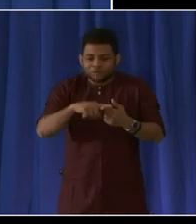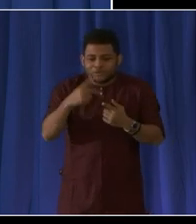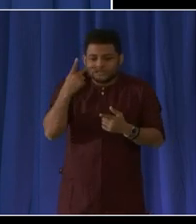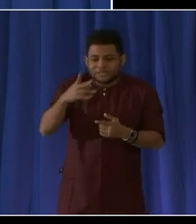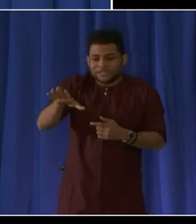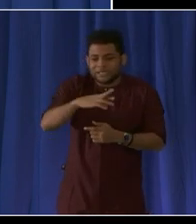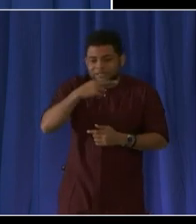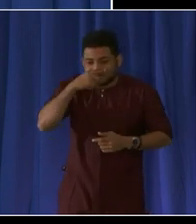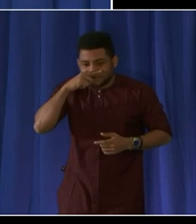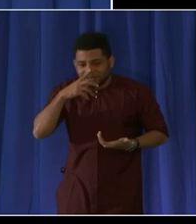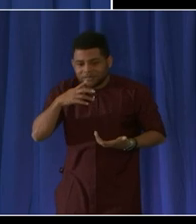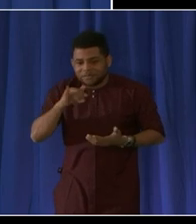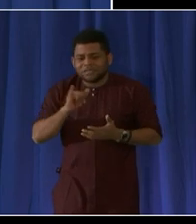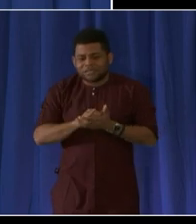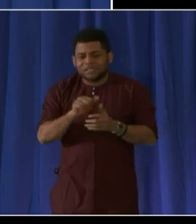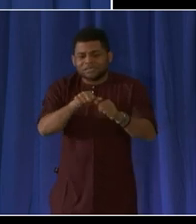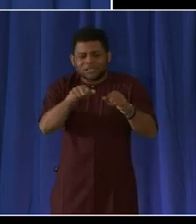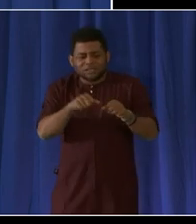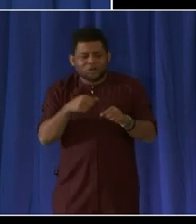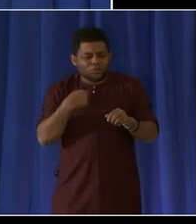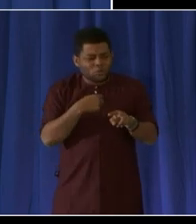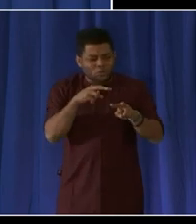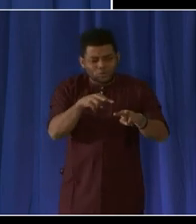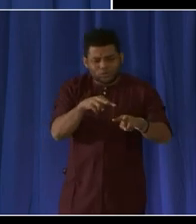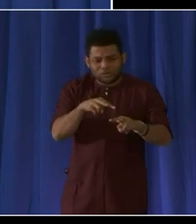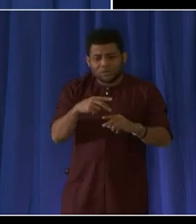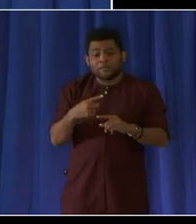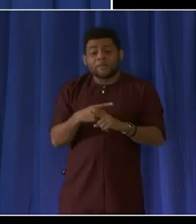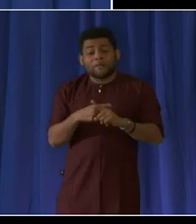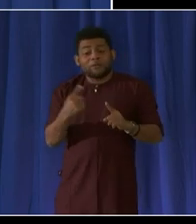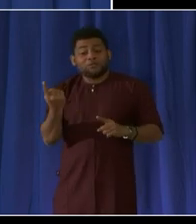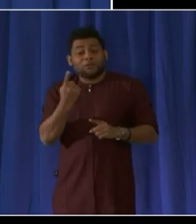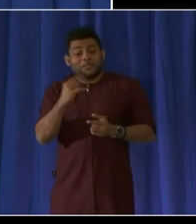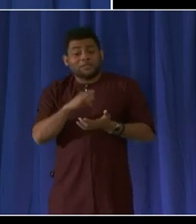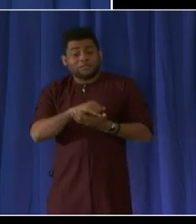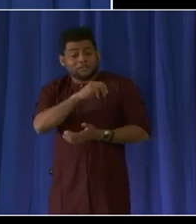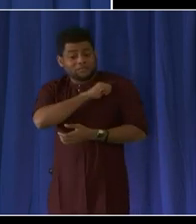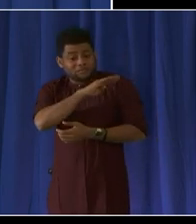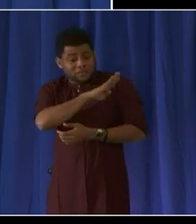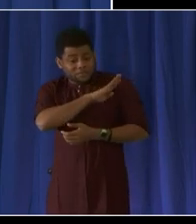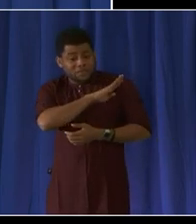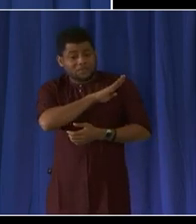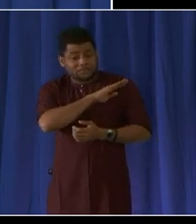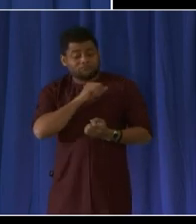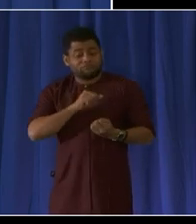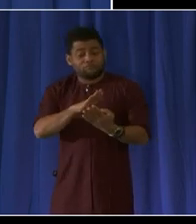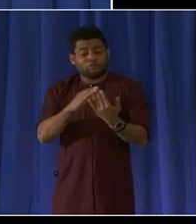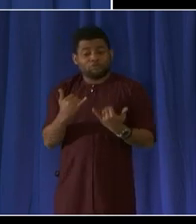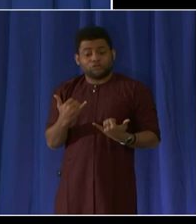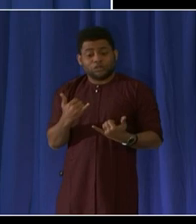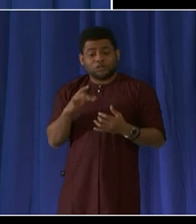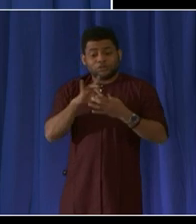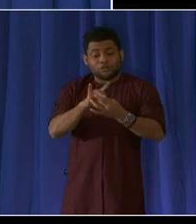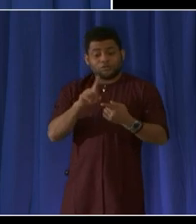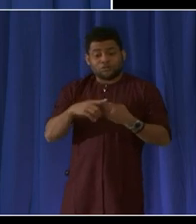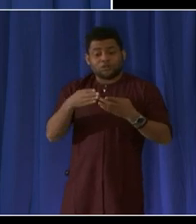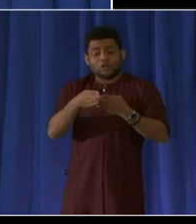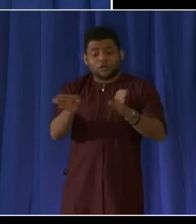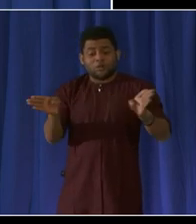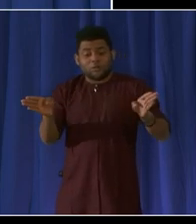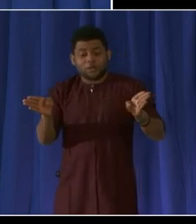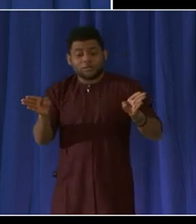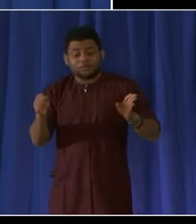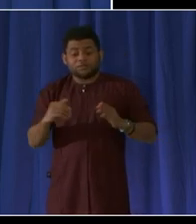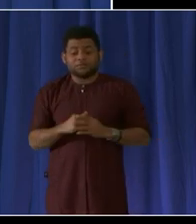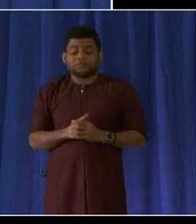one area that we'll keep our eye on. It's something that the mayor addressed today in terms of the citywide